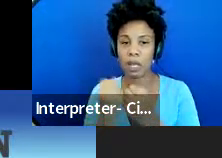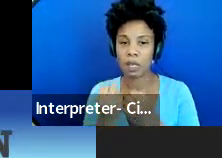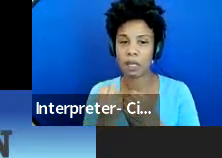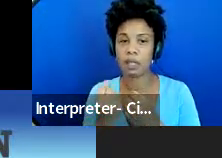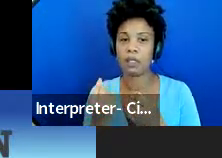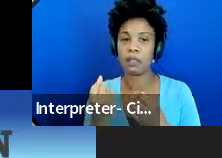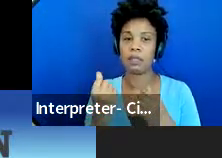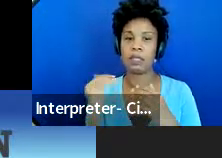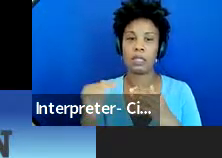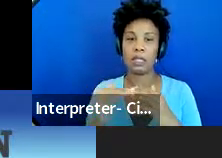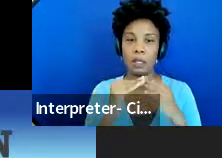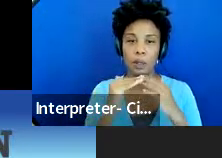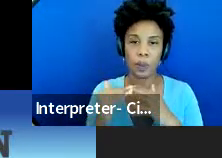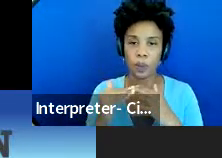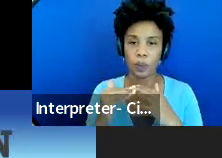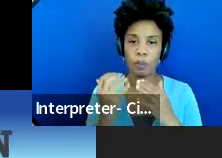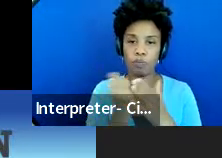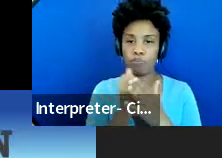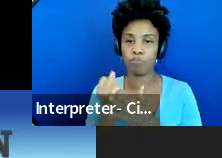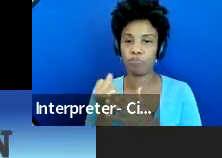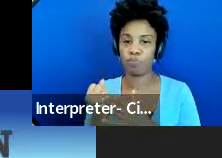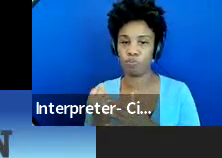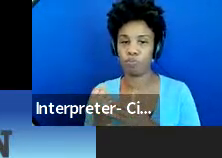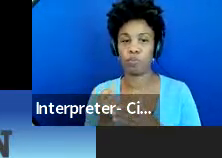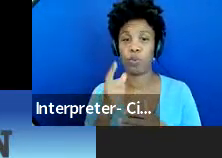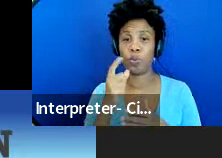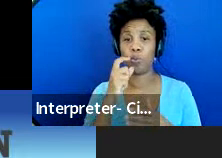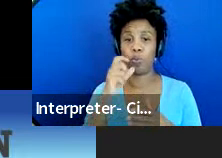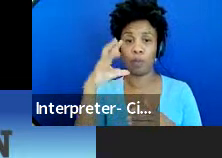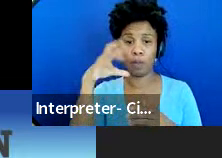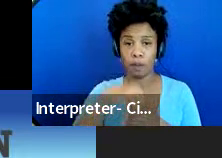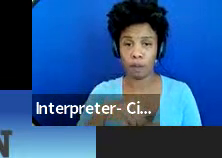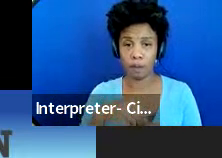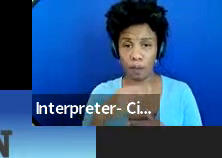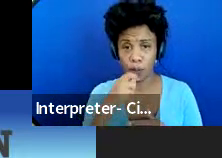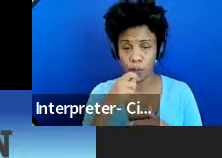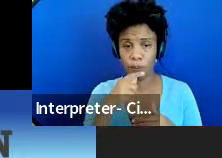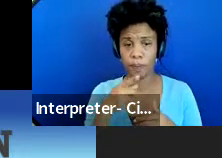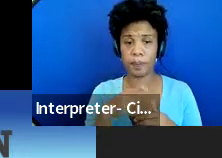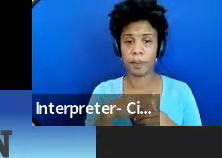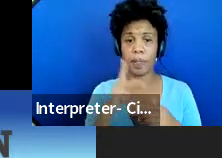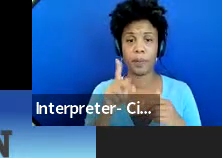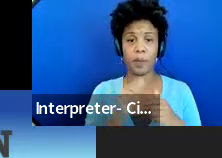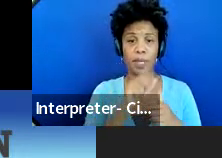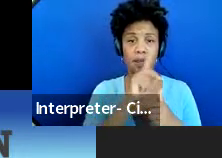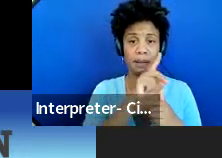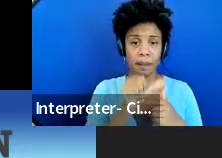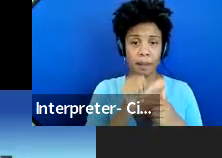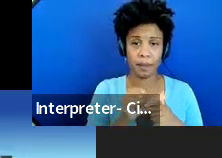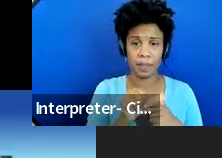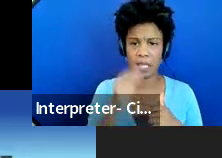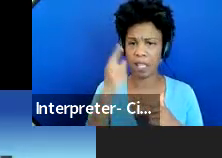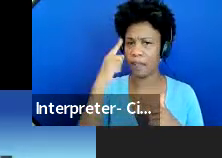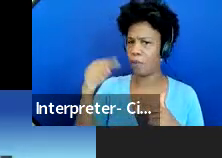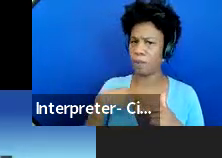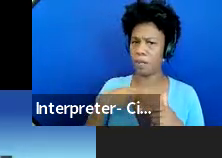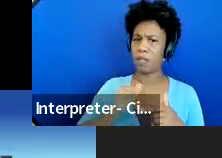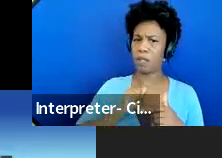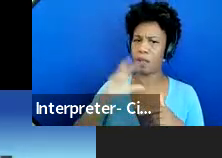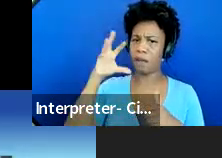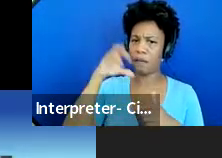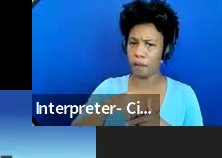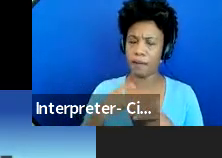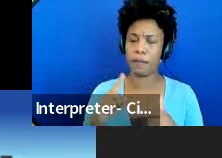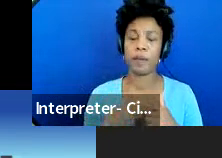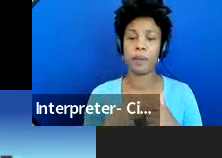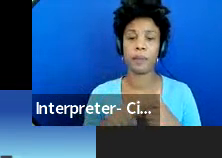disabilities themselves, as is often said, nothing for us without us, families, and communities. And so we're going to look